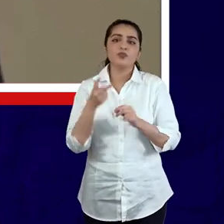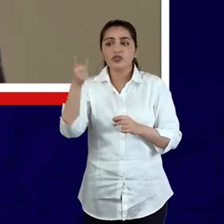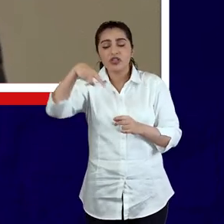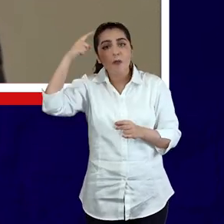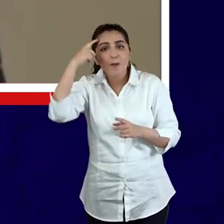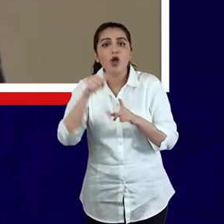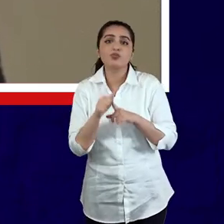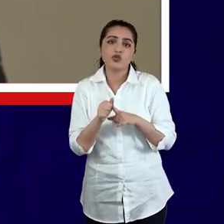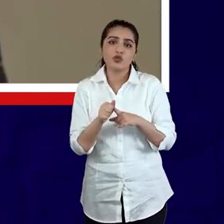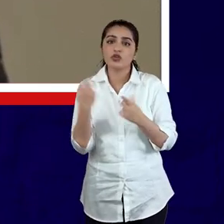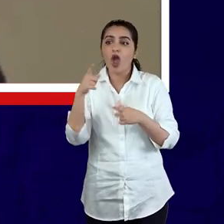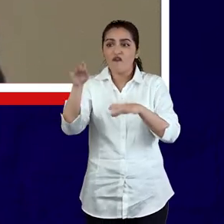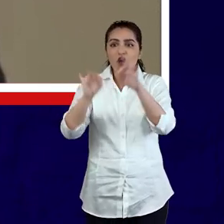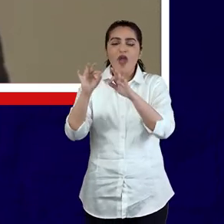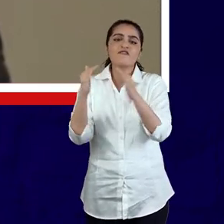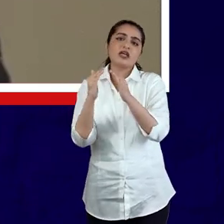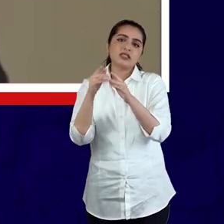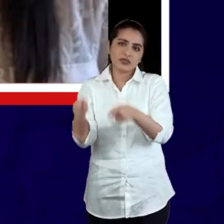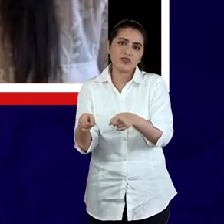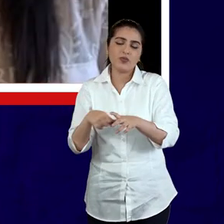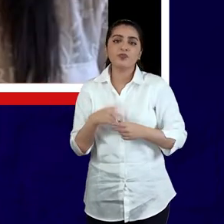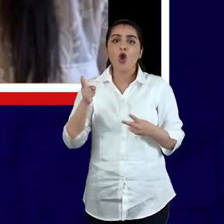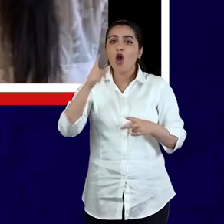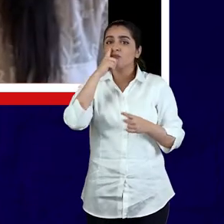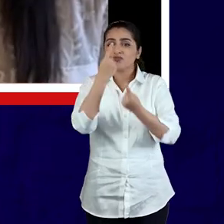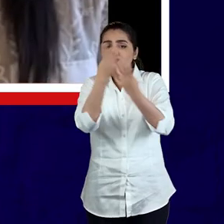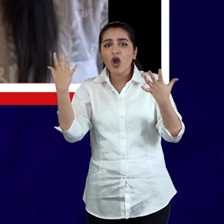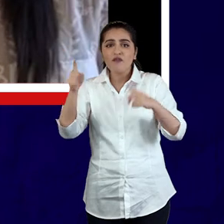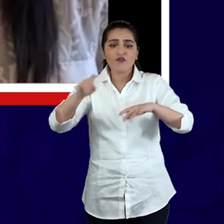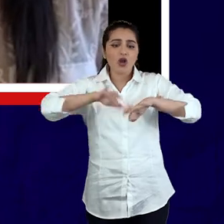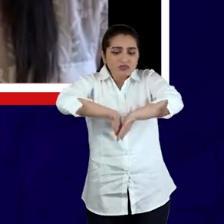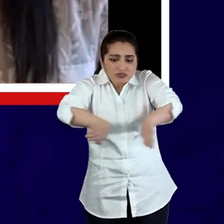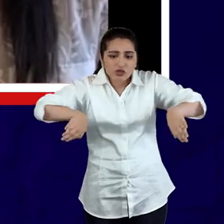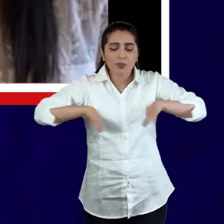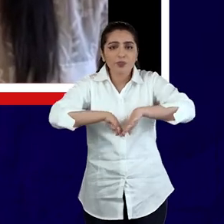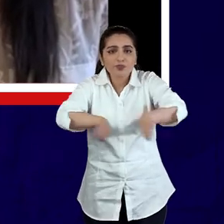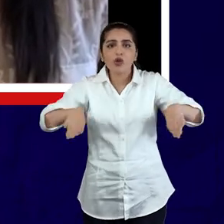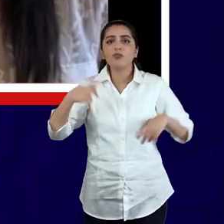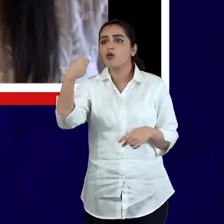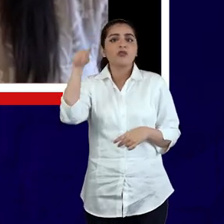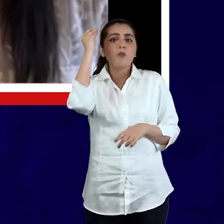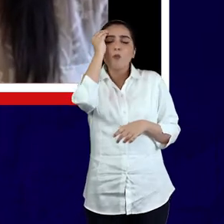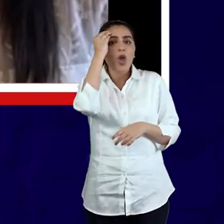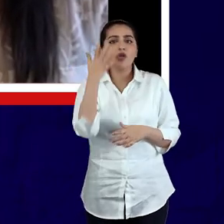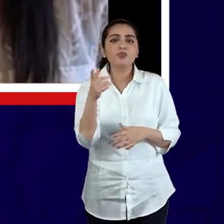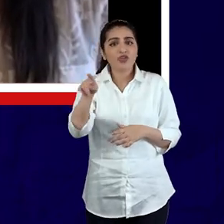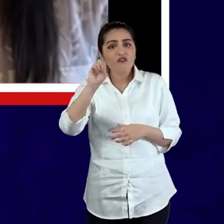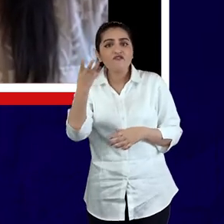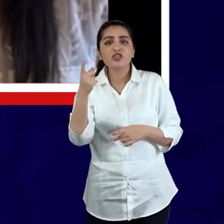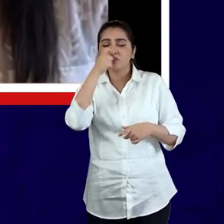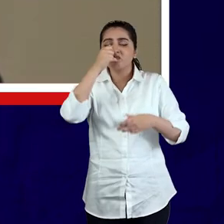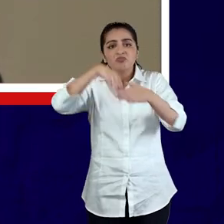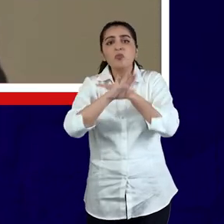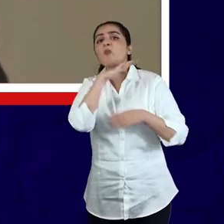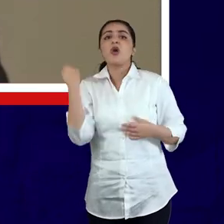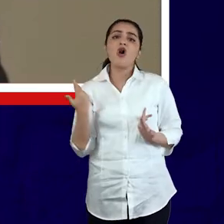during a flood, first of all, of course, none of them knows how to swim. I mean, we never teach our girls how to swim. So that's